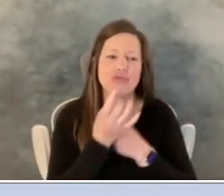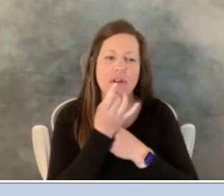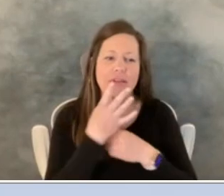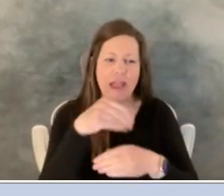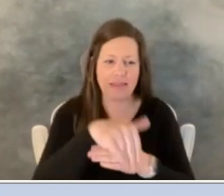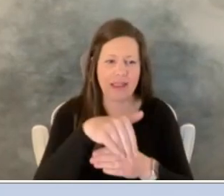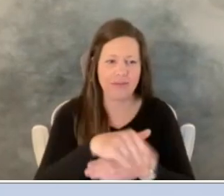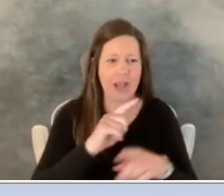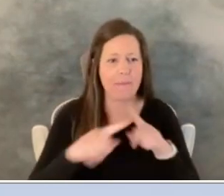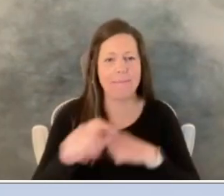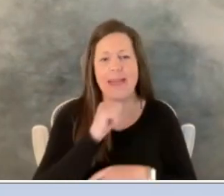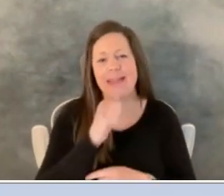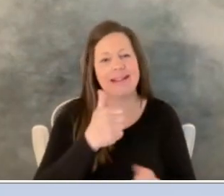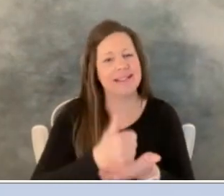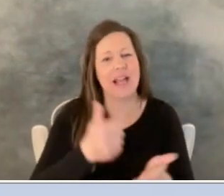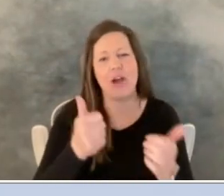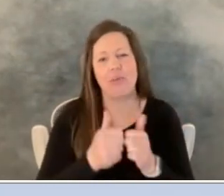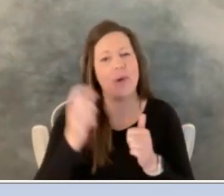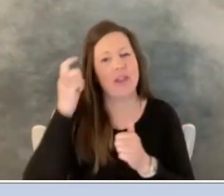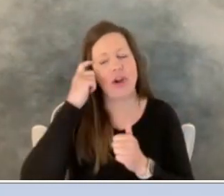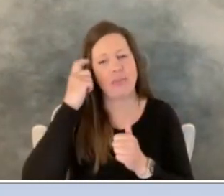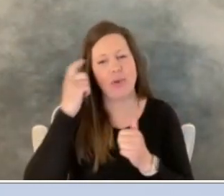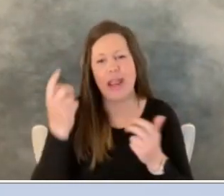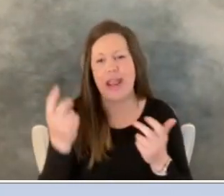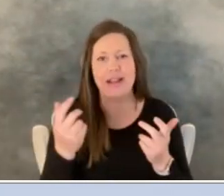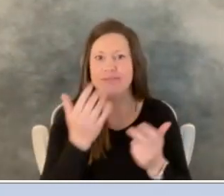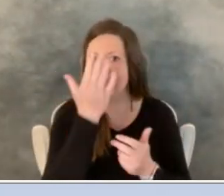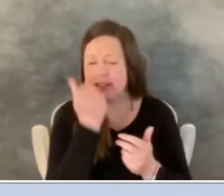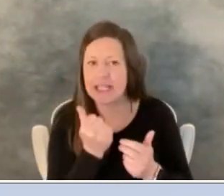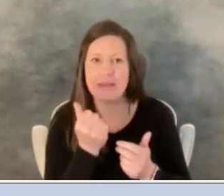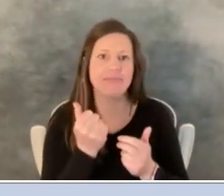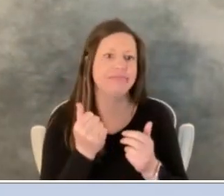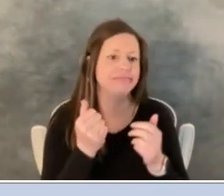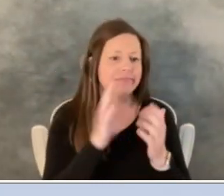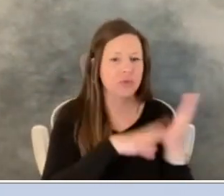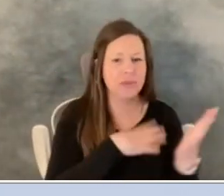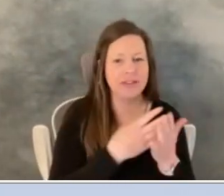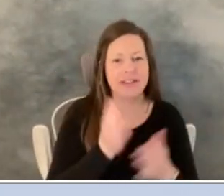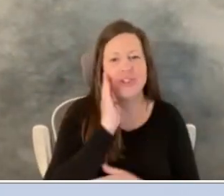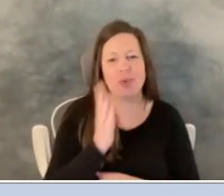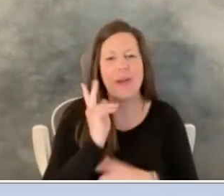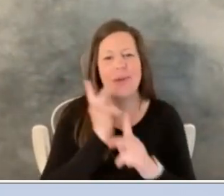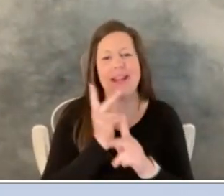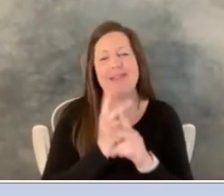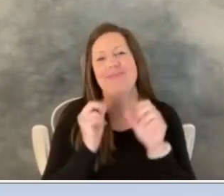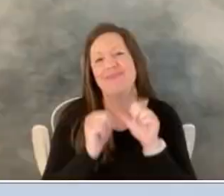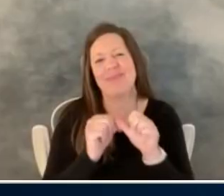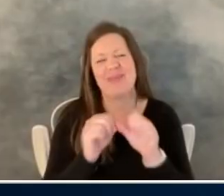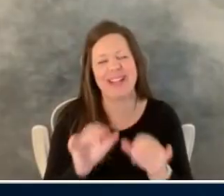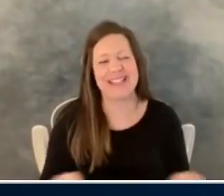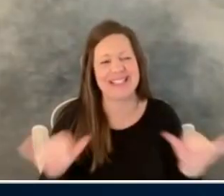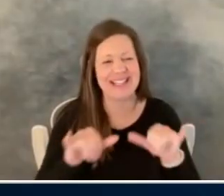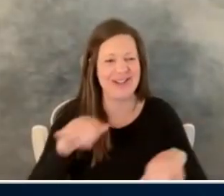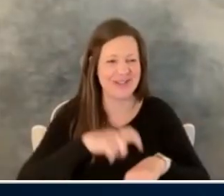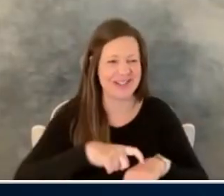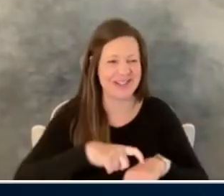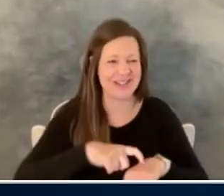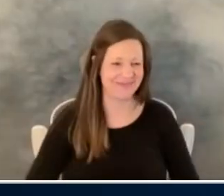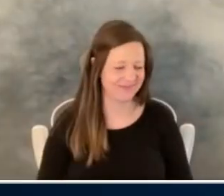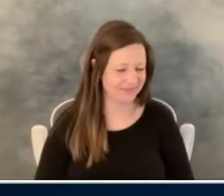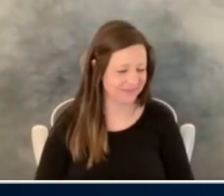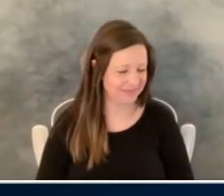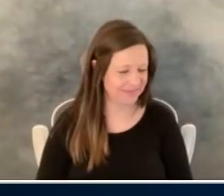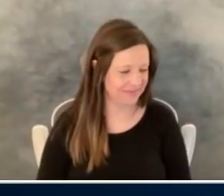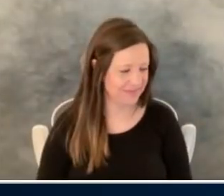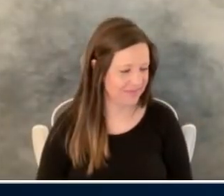that does not help with our internal rhythms. So if it were up to me, I'll keep the permanent standard time. I always wonder if people